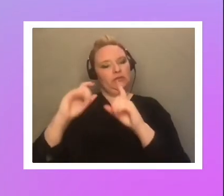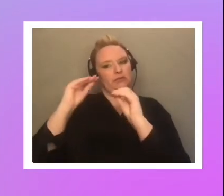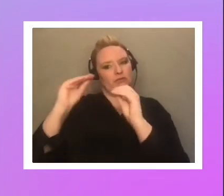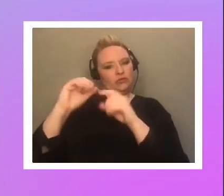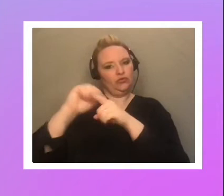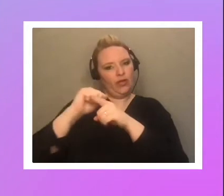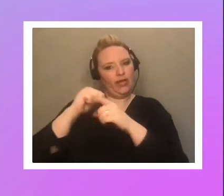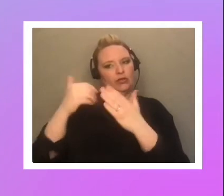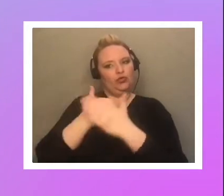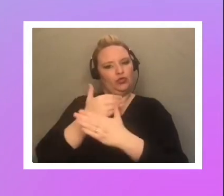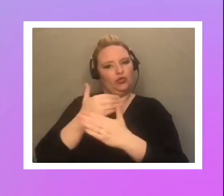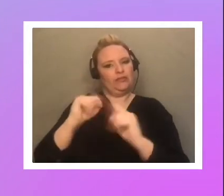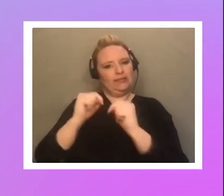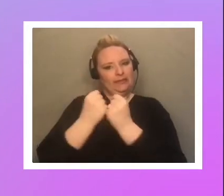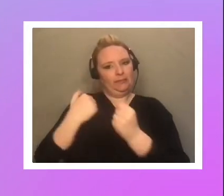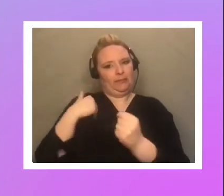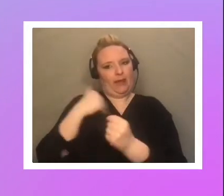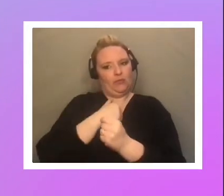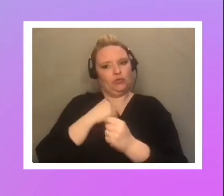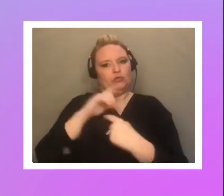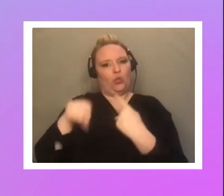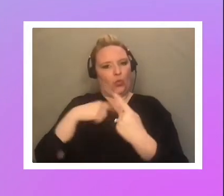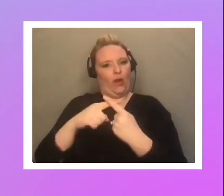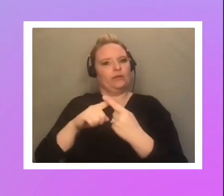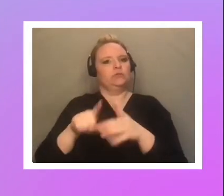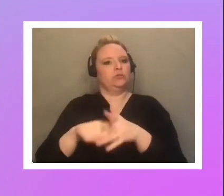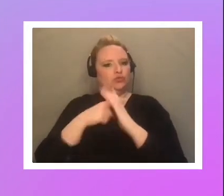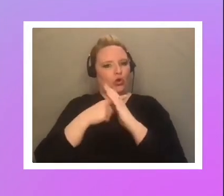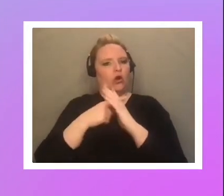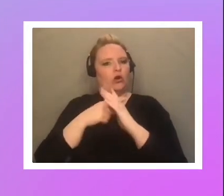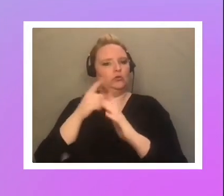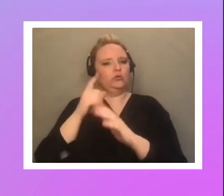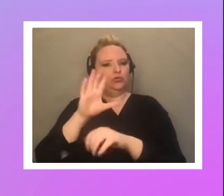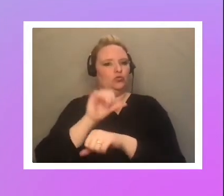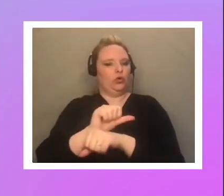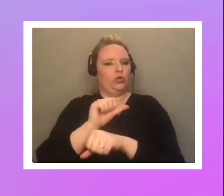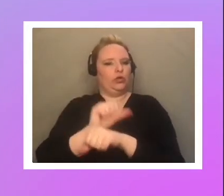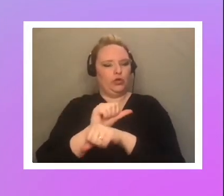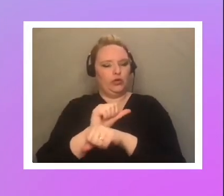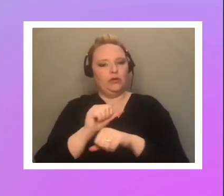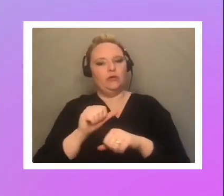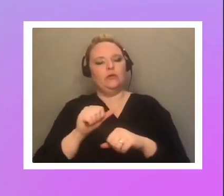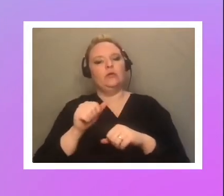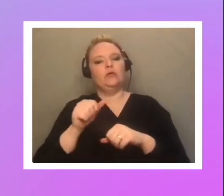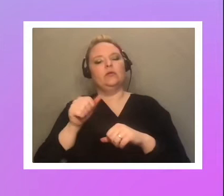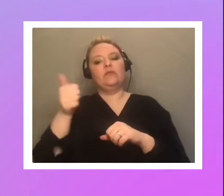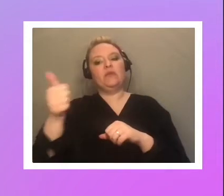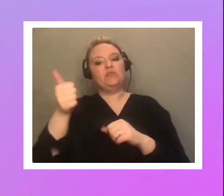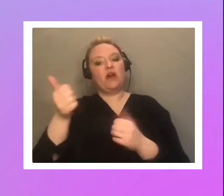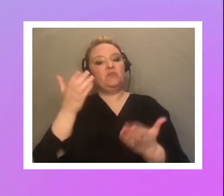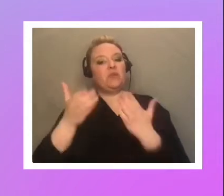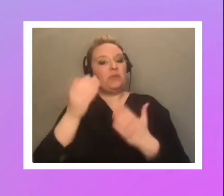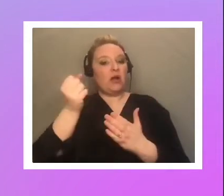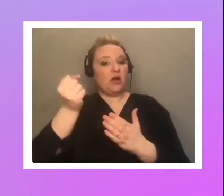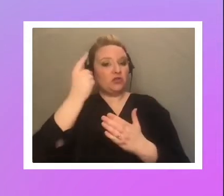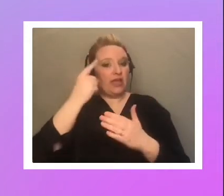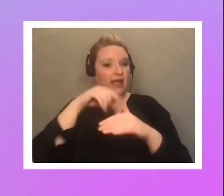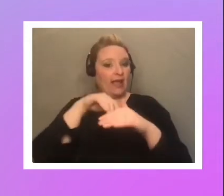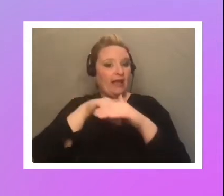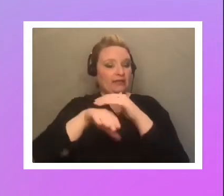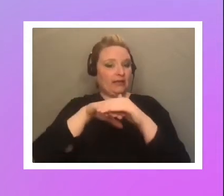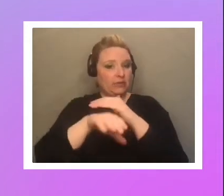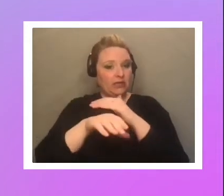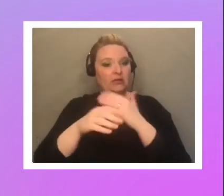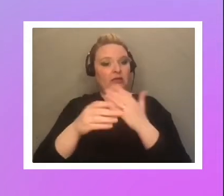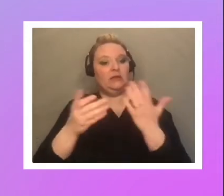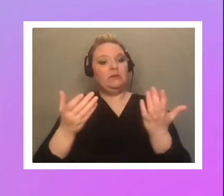team members when they come on board because they may have an understanding about accessibility. They